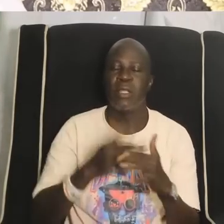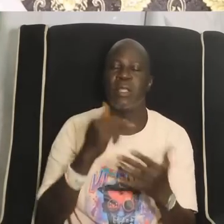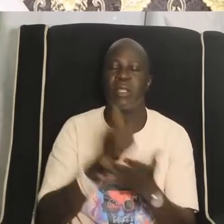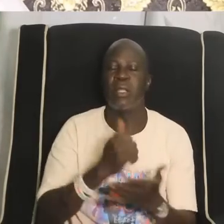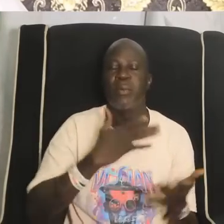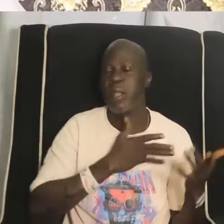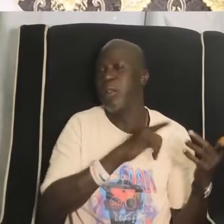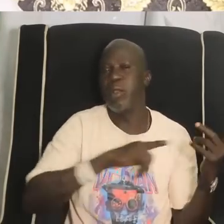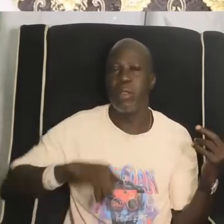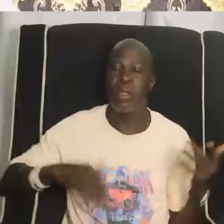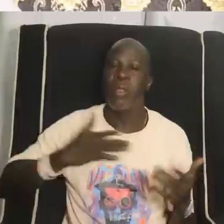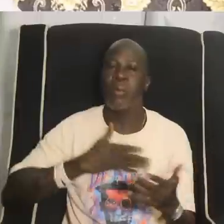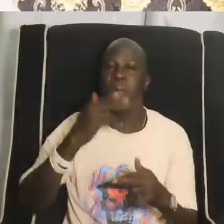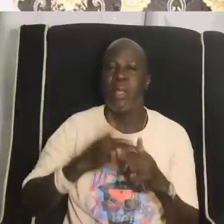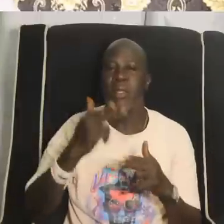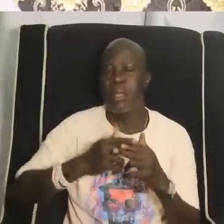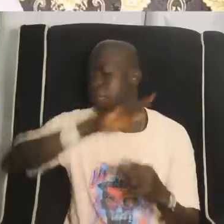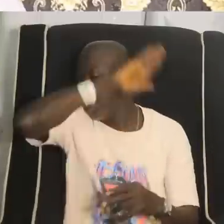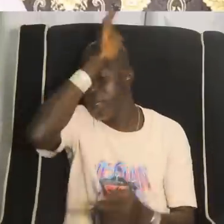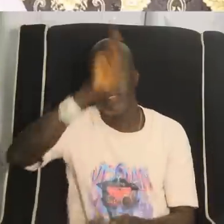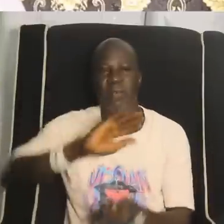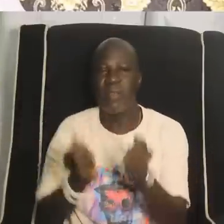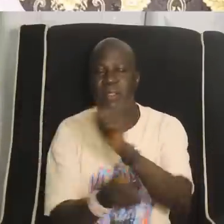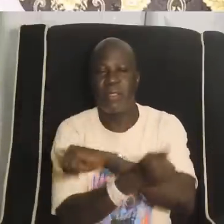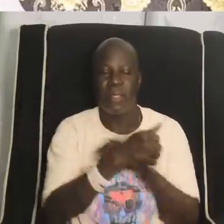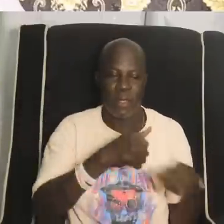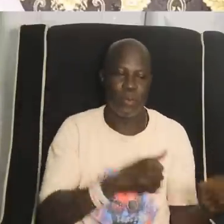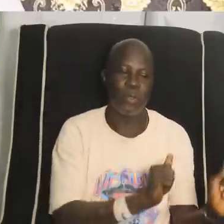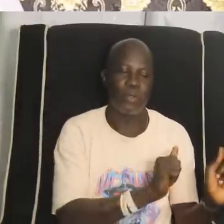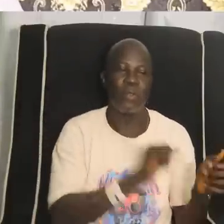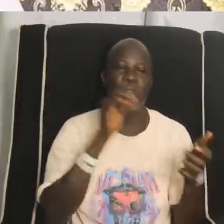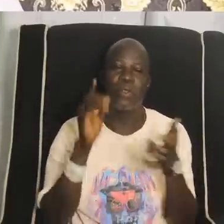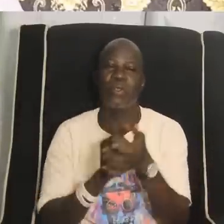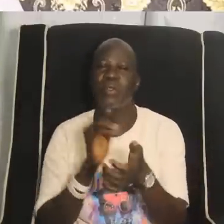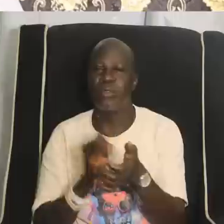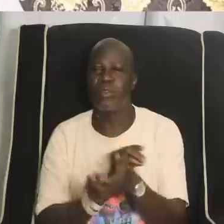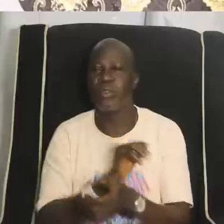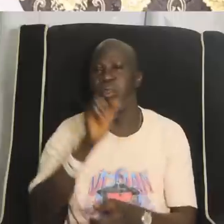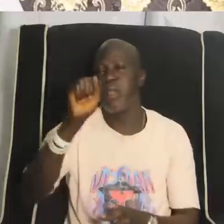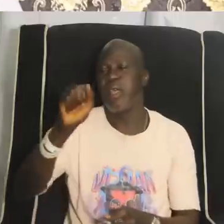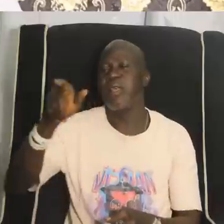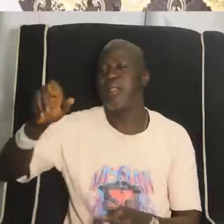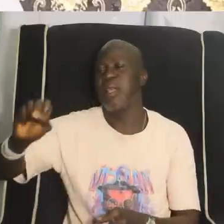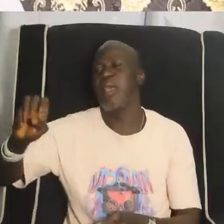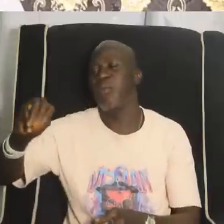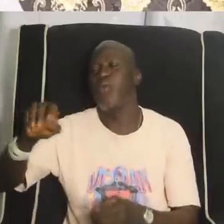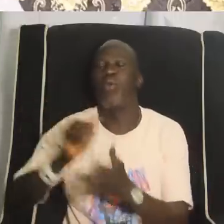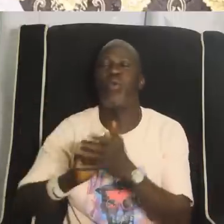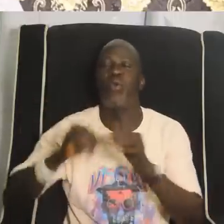Amen. In Jesus' name, my Lord. Oh, my name never changed. He's your apostle. Dr. SMO Mustafa